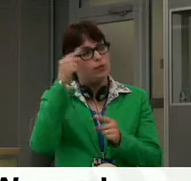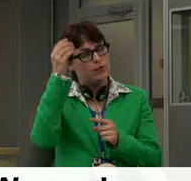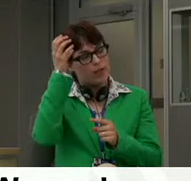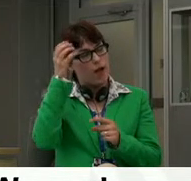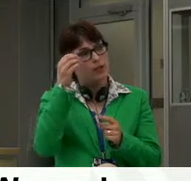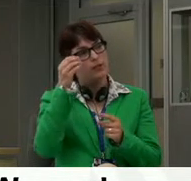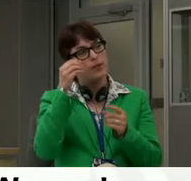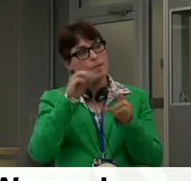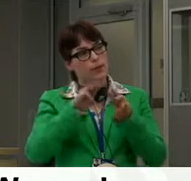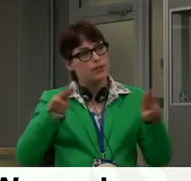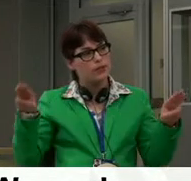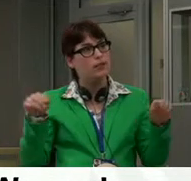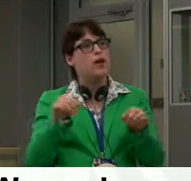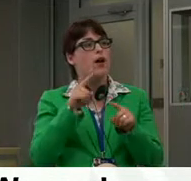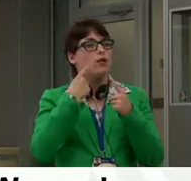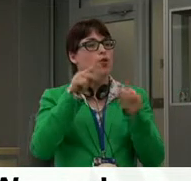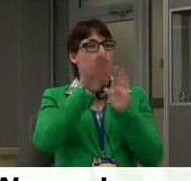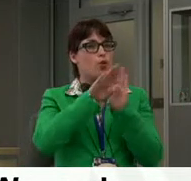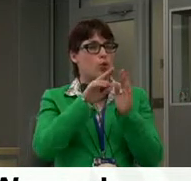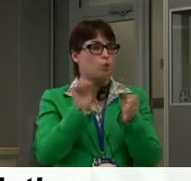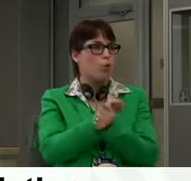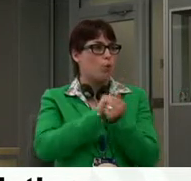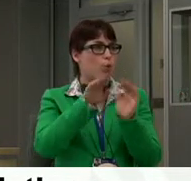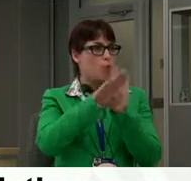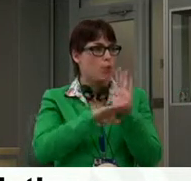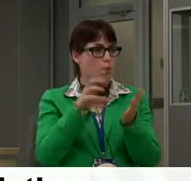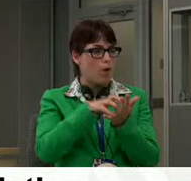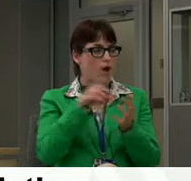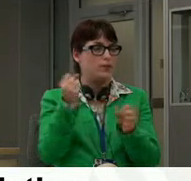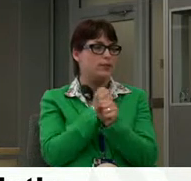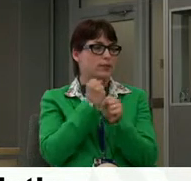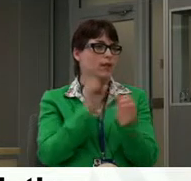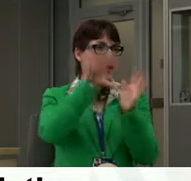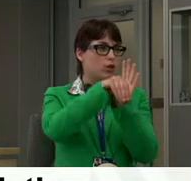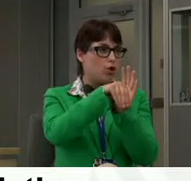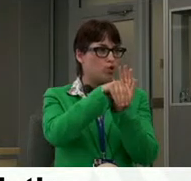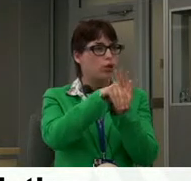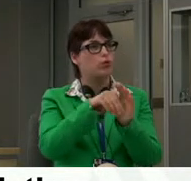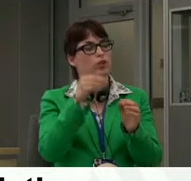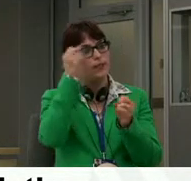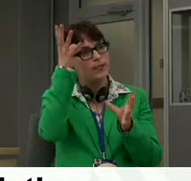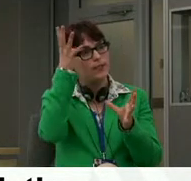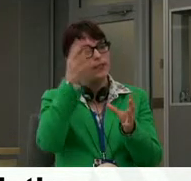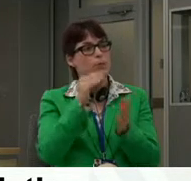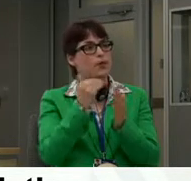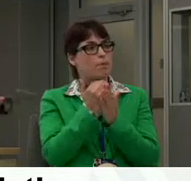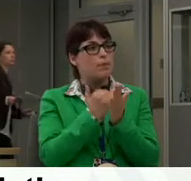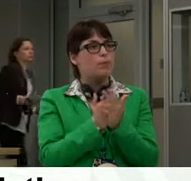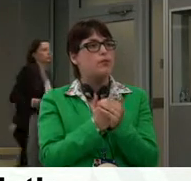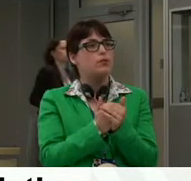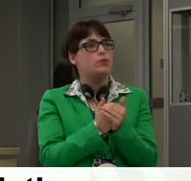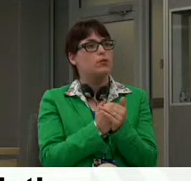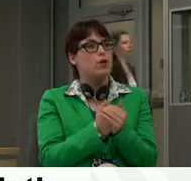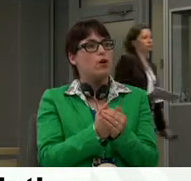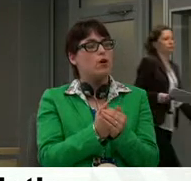respective solutions and ways. In the legislative basis for educational